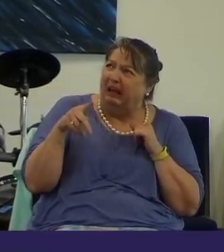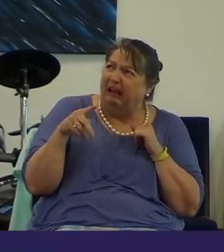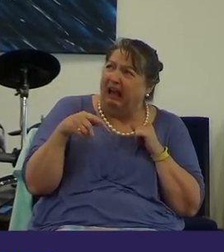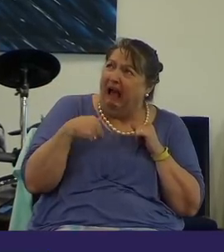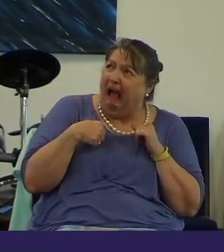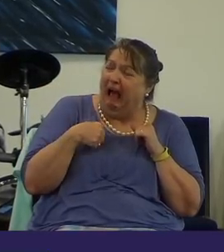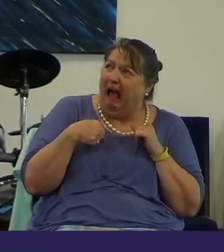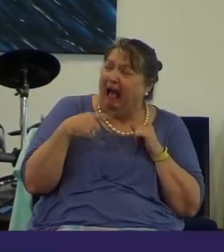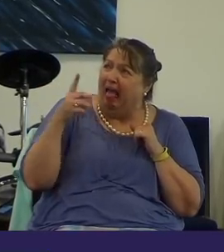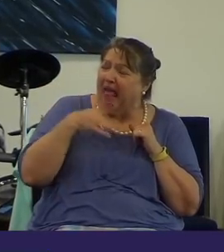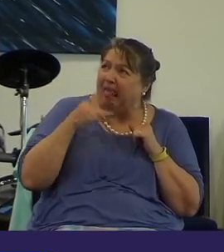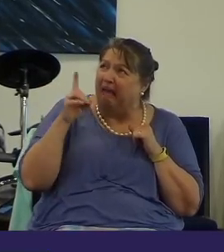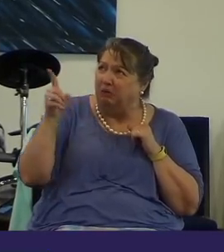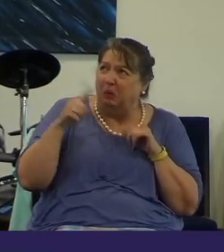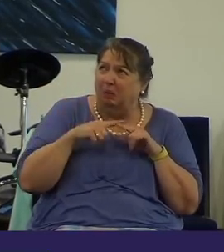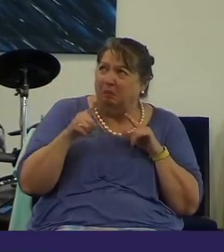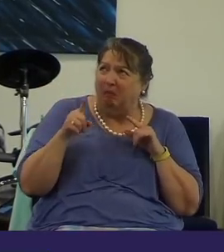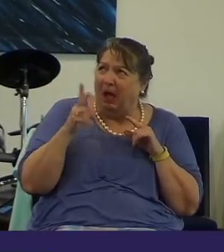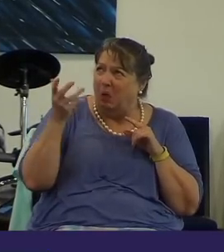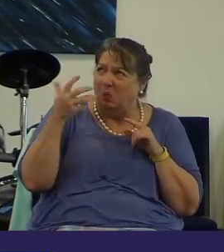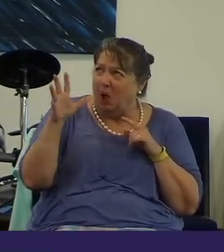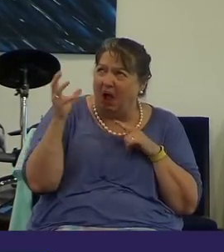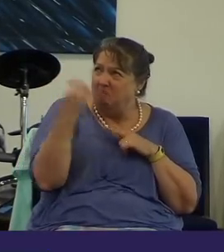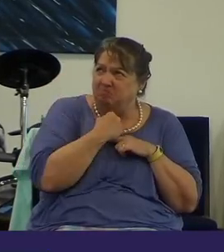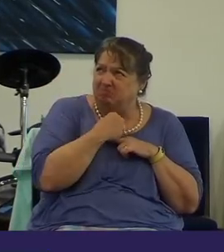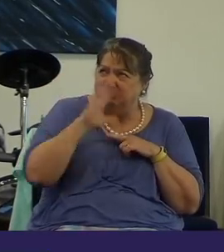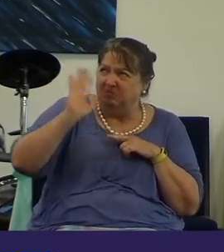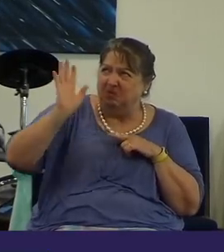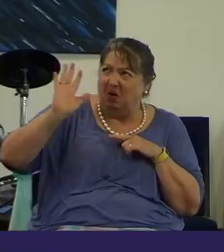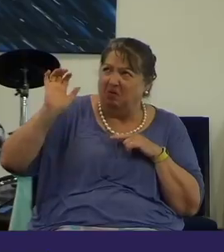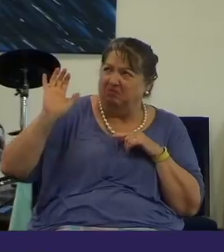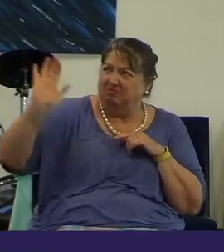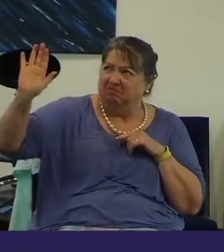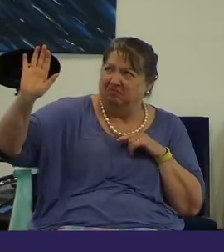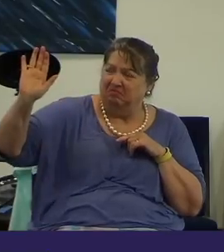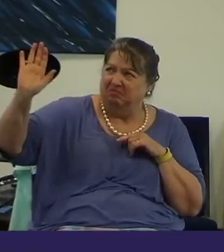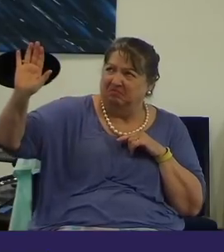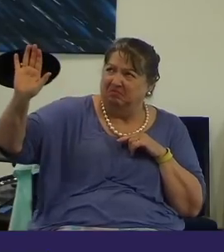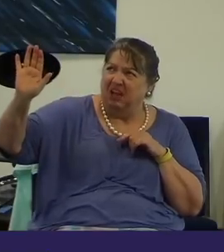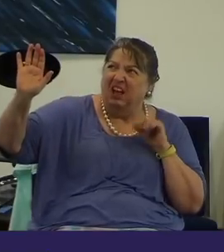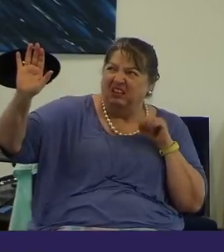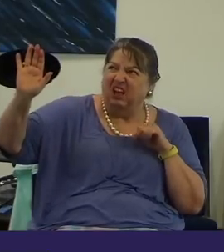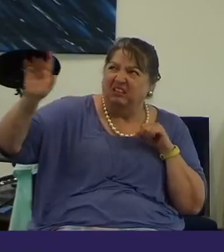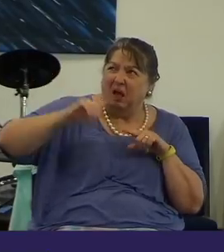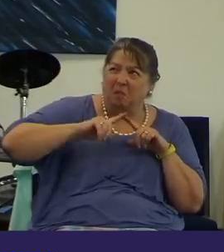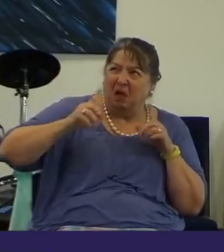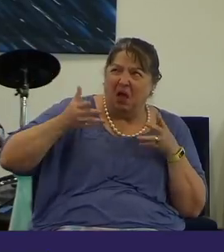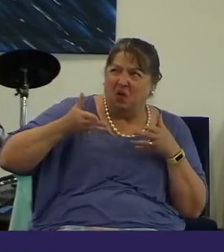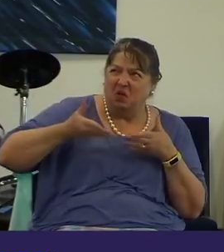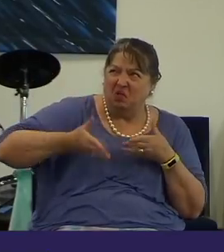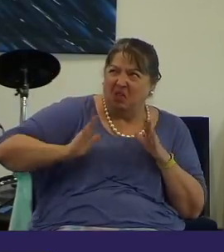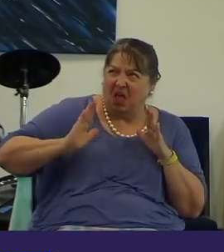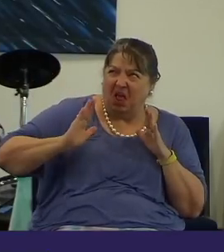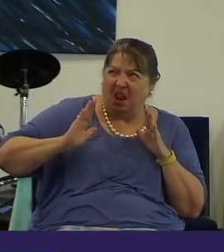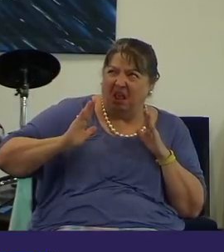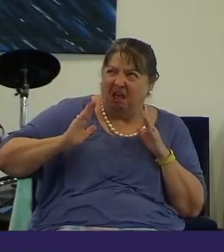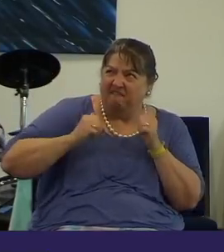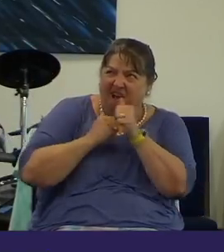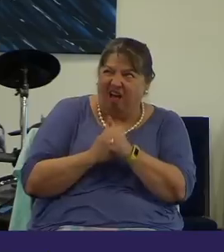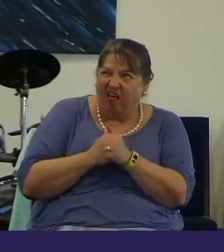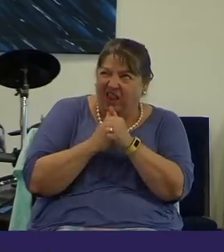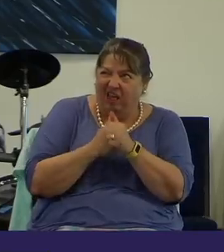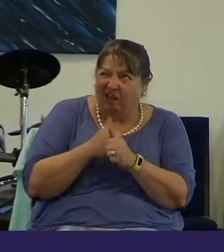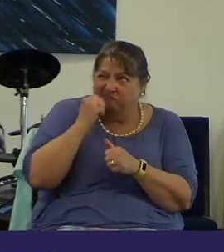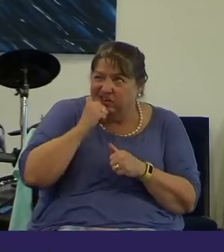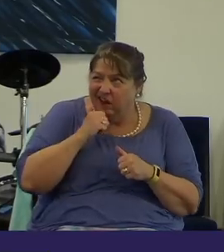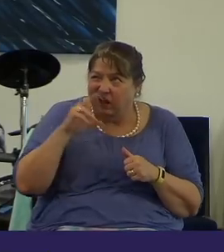could be that garden. I've seen that garden many a times where, yes, I'm a Christian. I've invited Christ, but there is no life. There is no joy. There